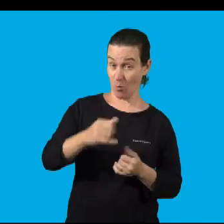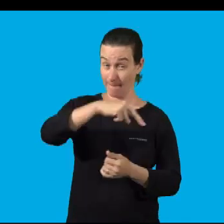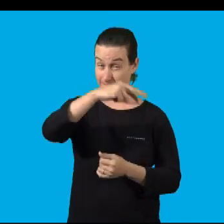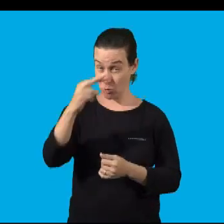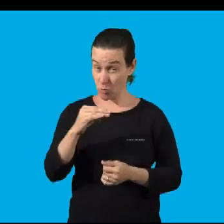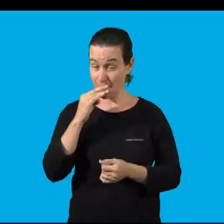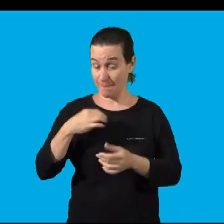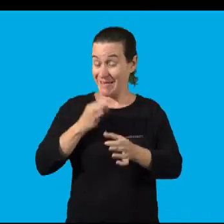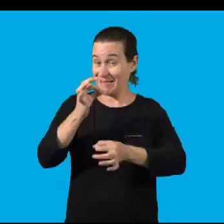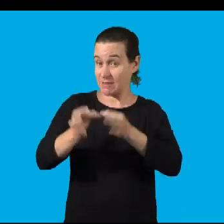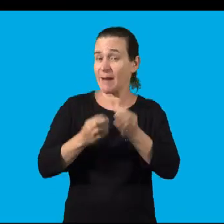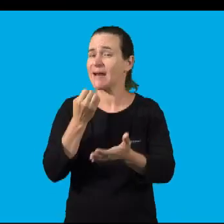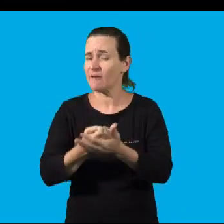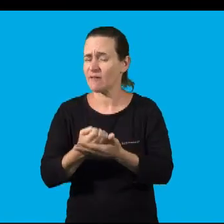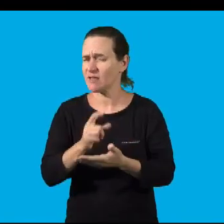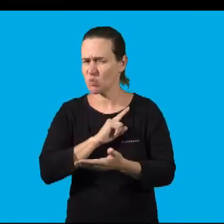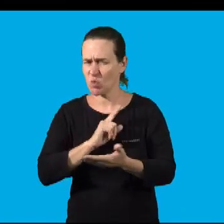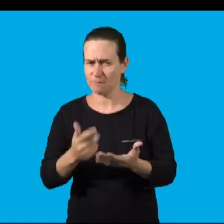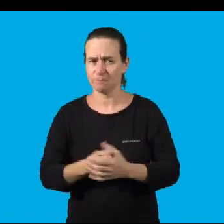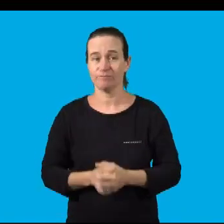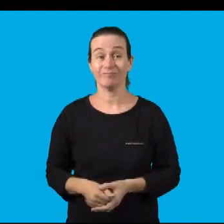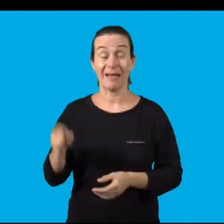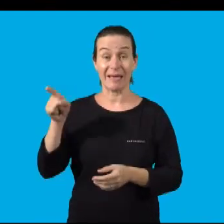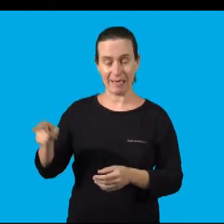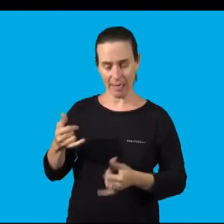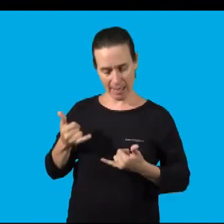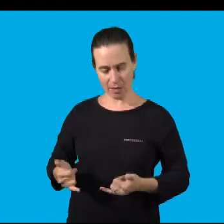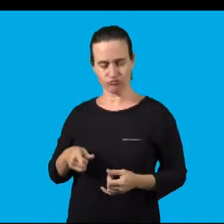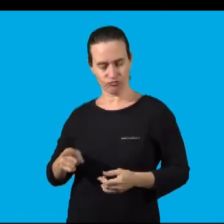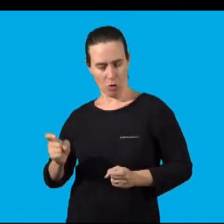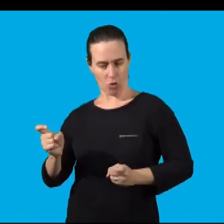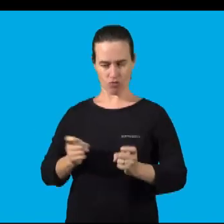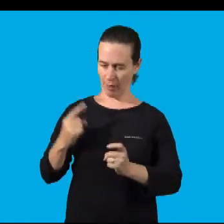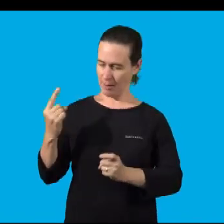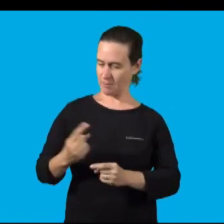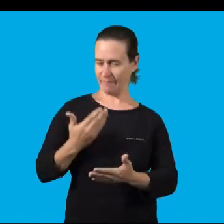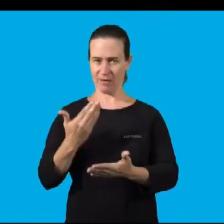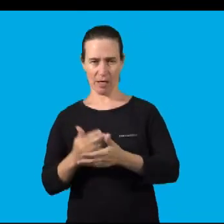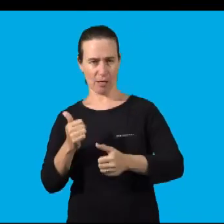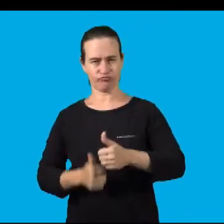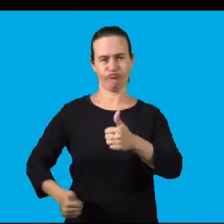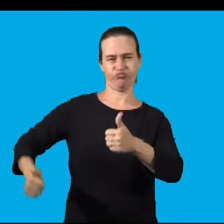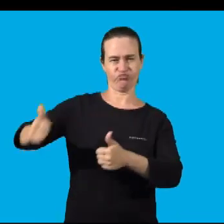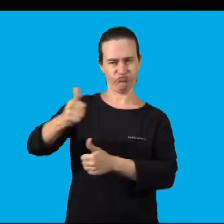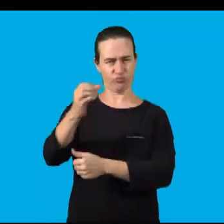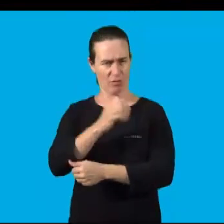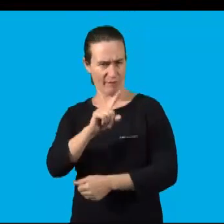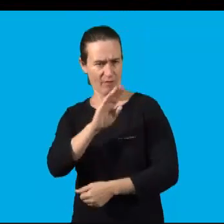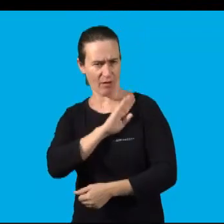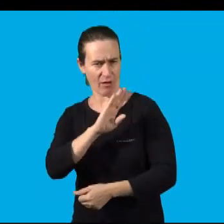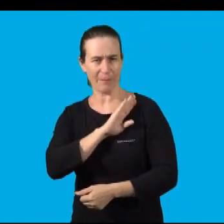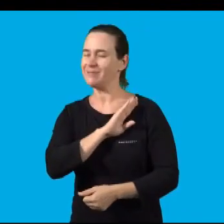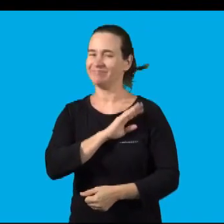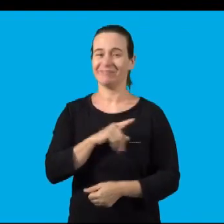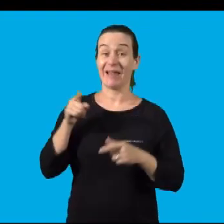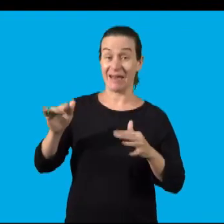So this is the explanation and the evidence, he is no longer the controlled and commanding general of the Venetian army.